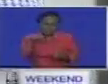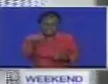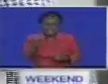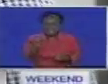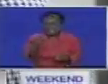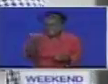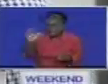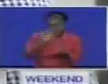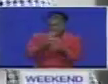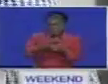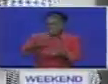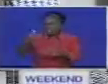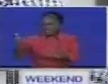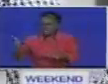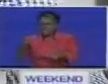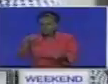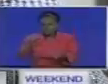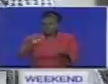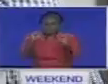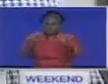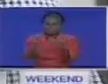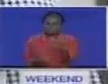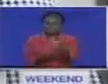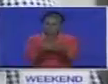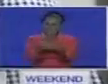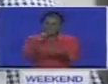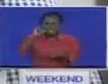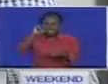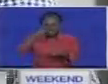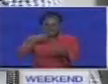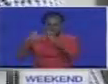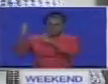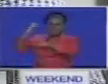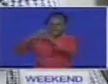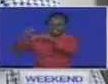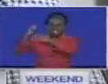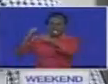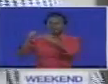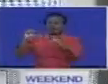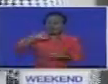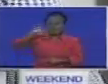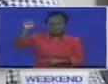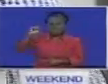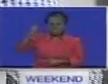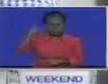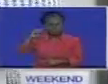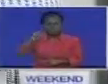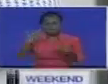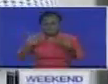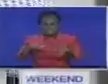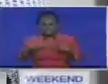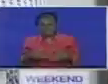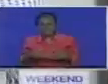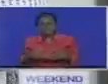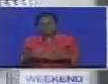Mbadi, and many other progressive Kenyans, that we can actually create a new culture of politics in our country that is, you know, centered on the people, centered on, you